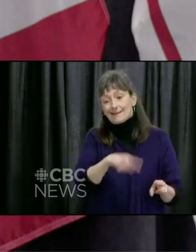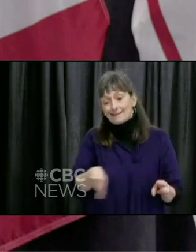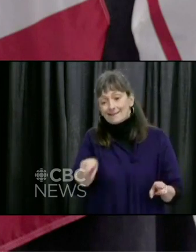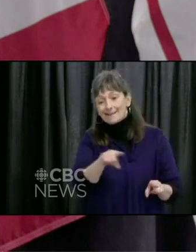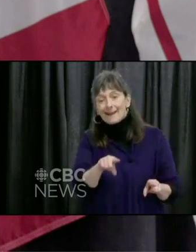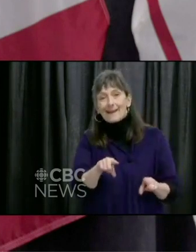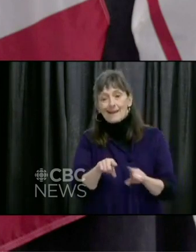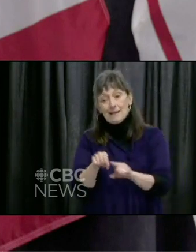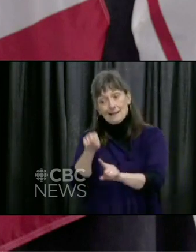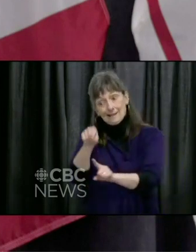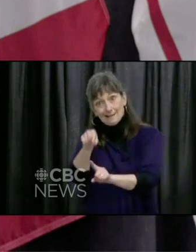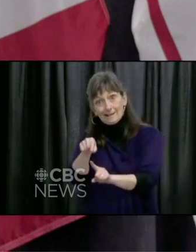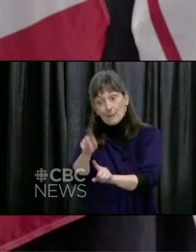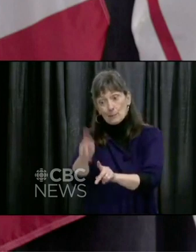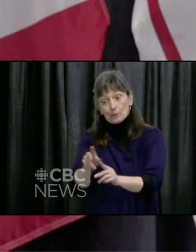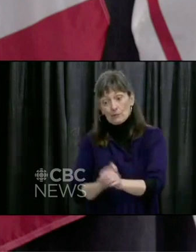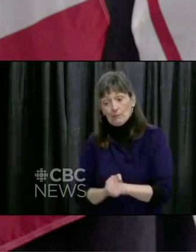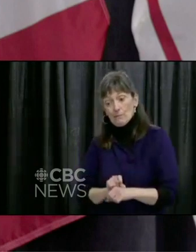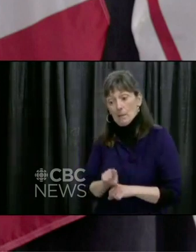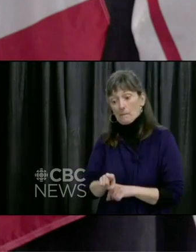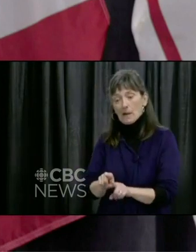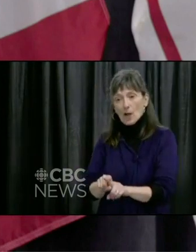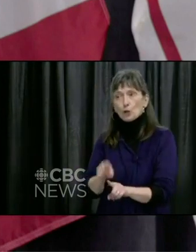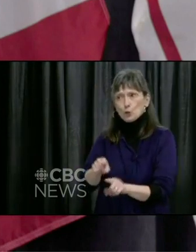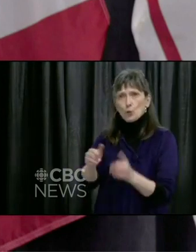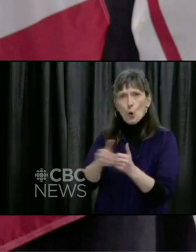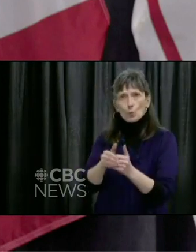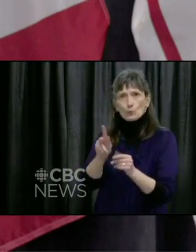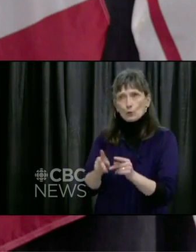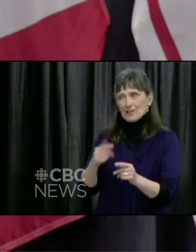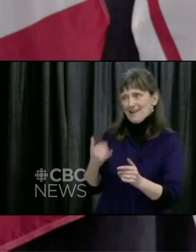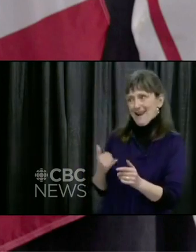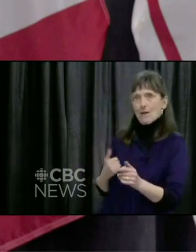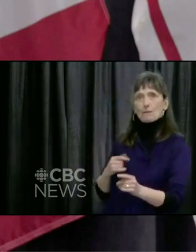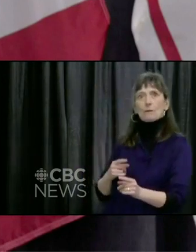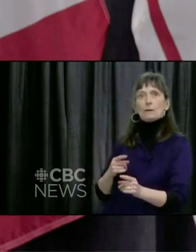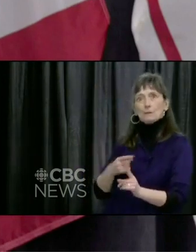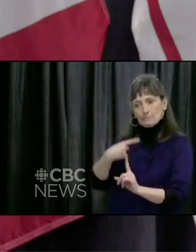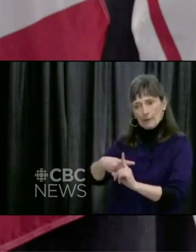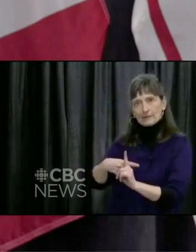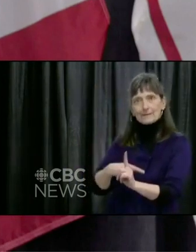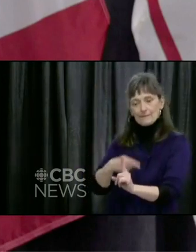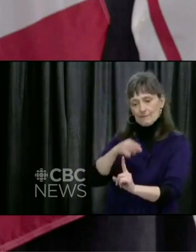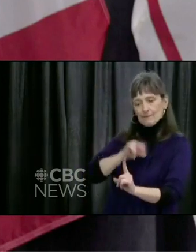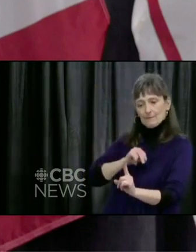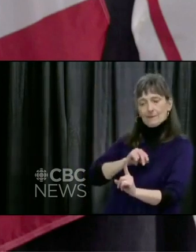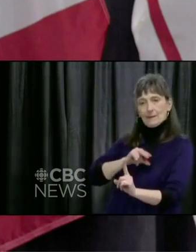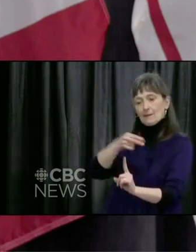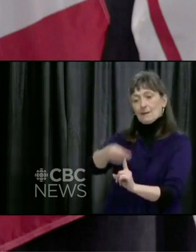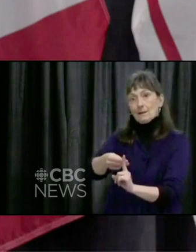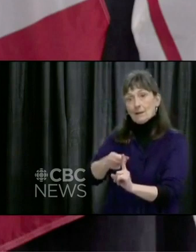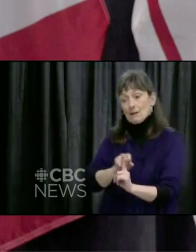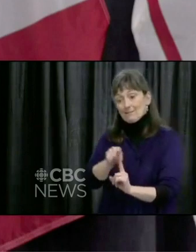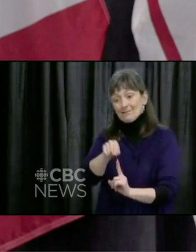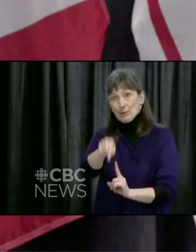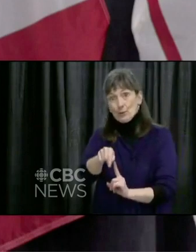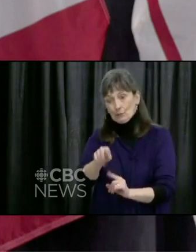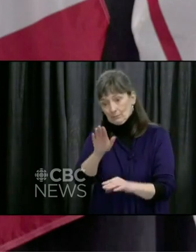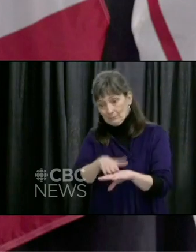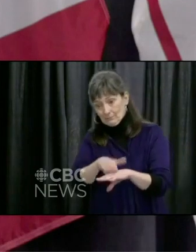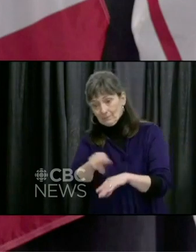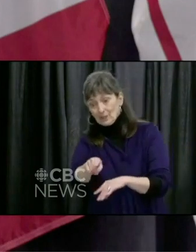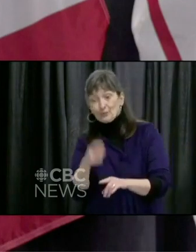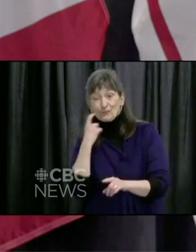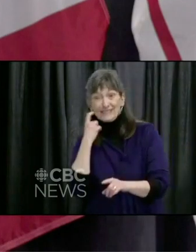codes the release of their contact list. Basically, it's what a constituent of mine suggested to me 6 weeks